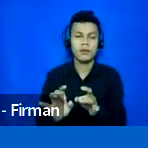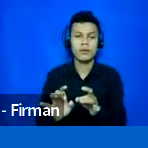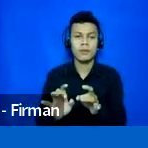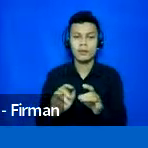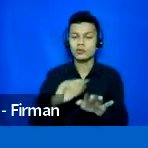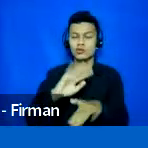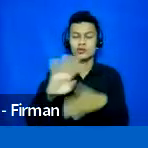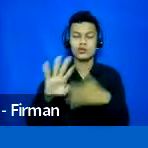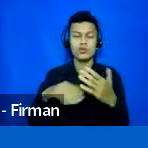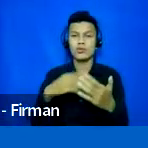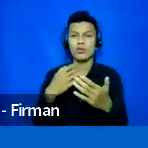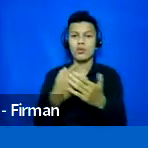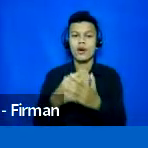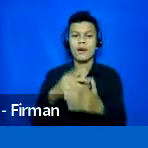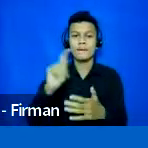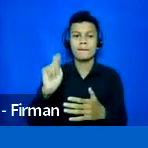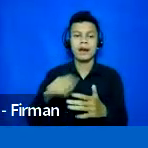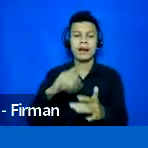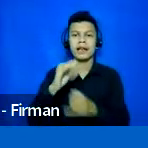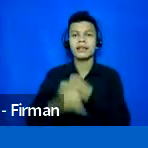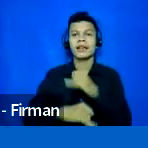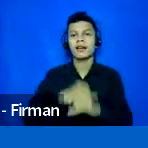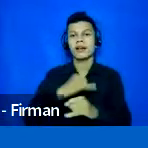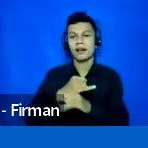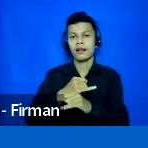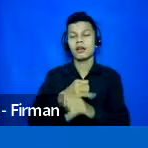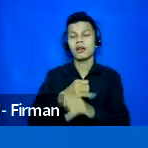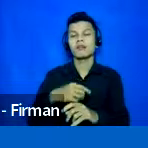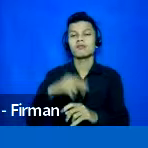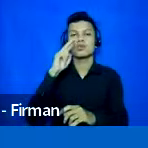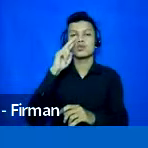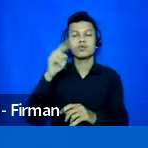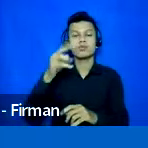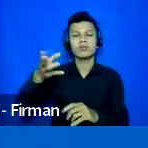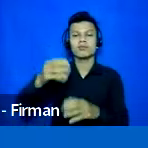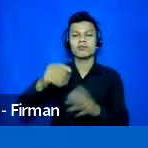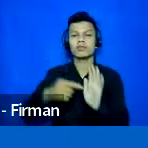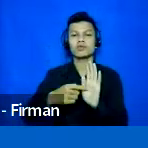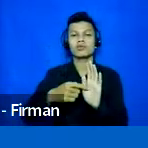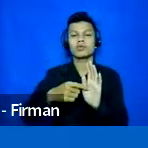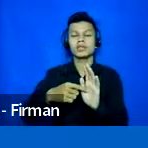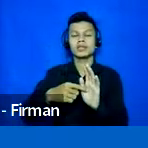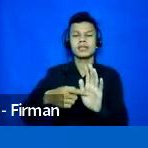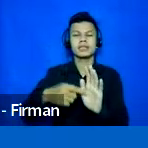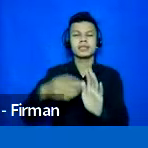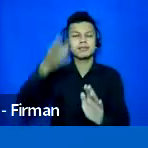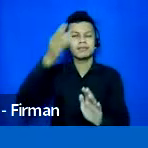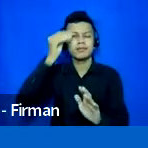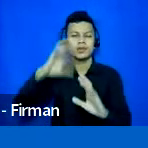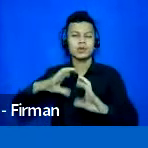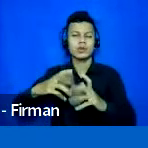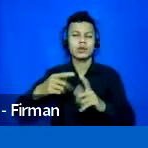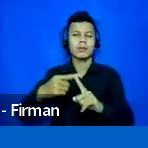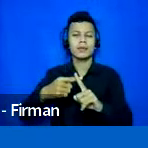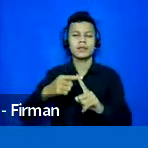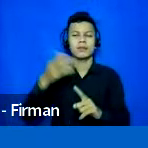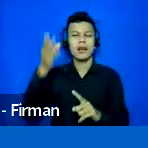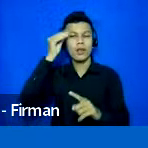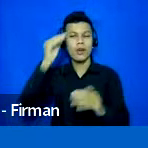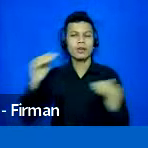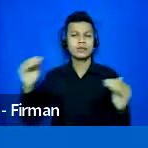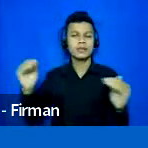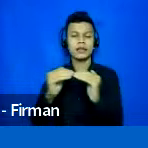And to reflect all of the world knowledge and achieve knowledge equity, we must have participation from all in the